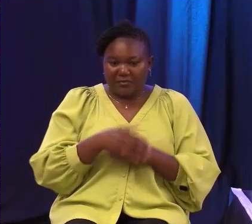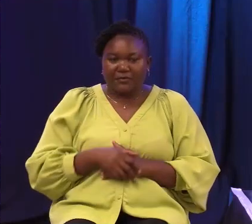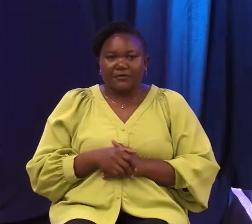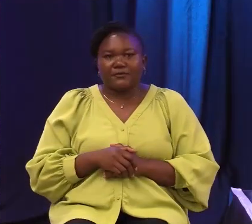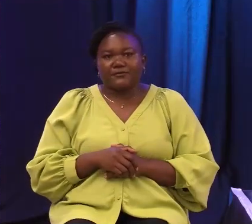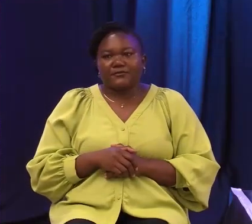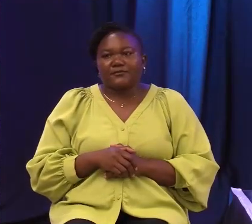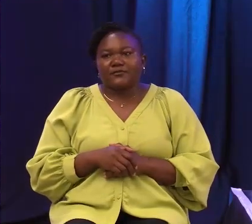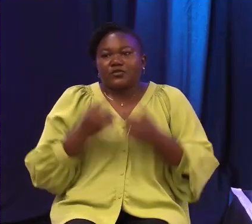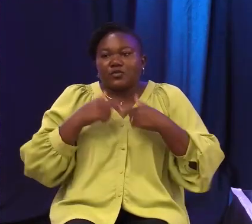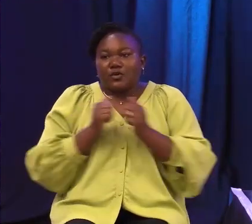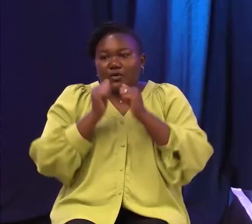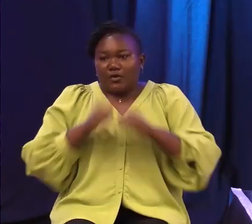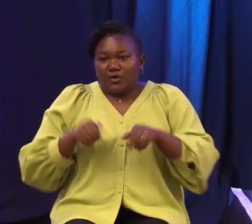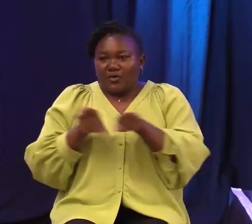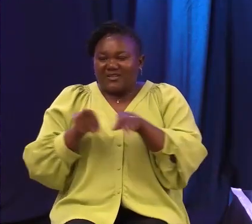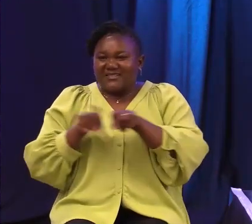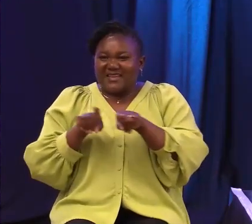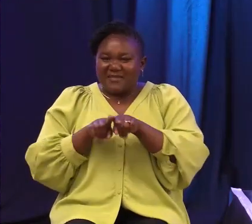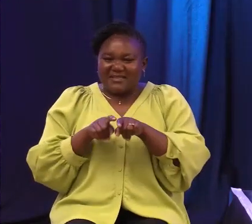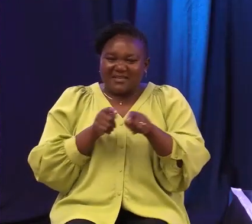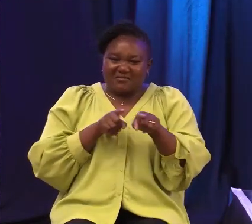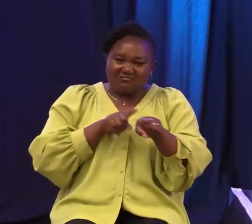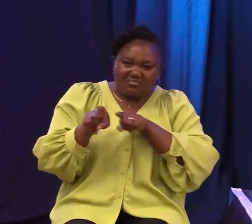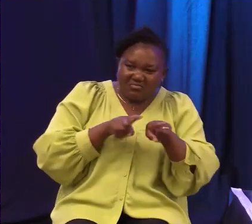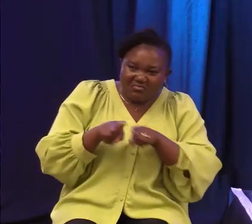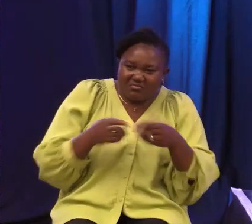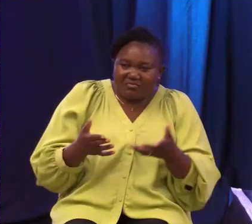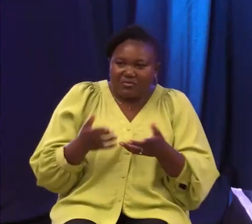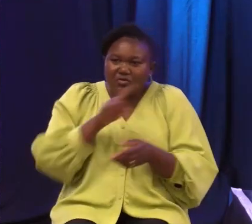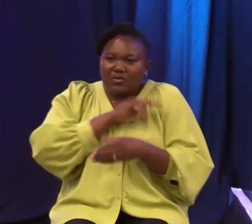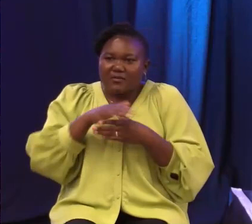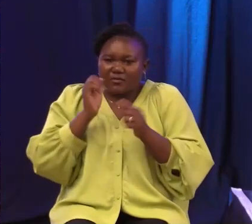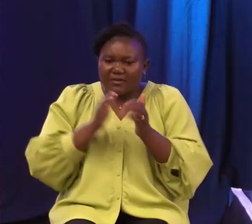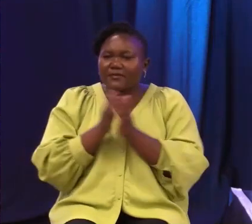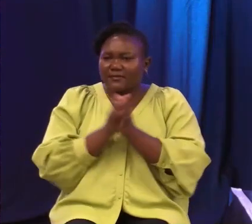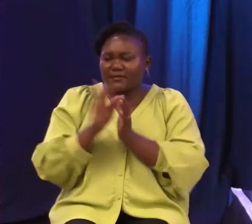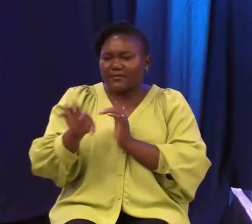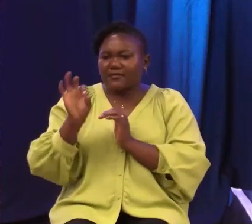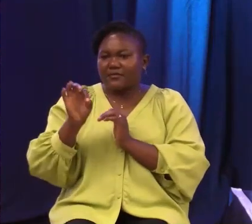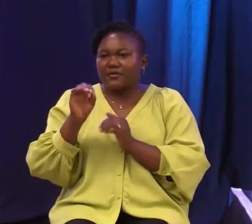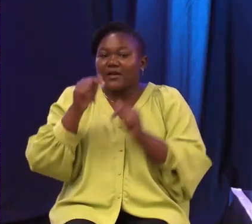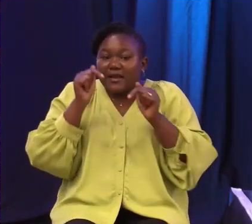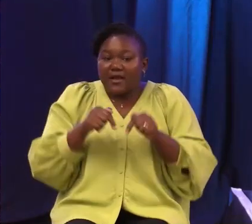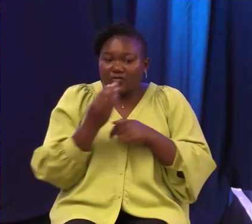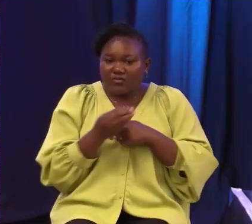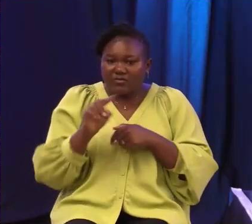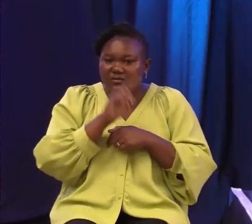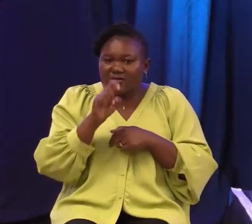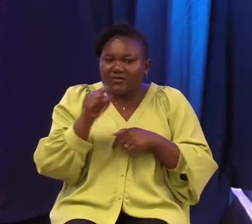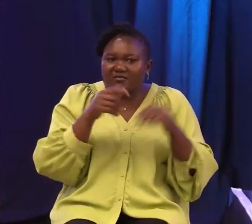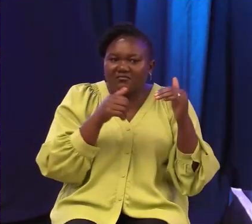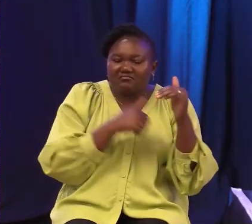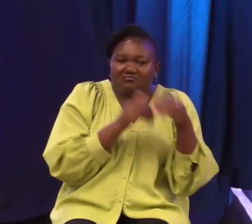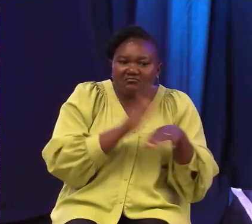And we decided to do it in the form of a competition so that it can pique interest again, because now children are asking, what is this office? What do we